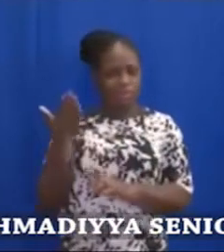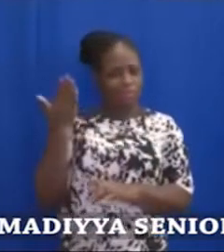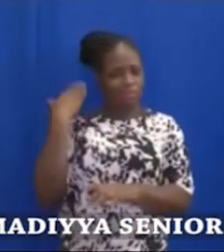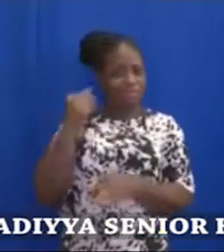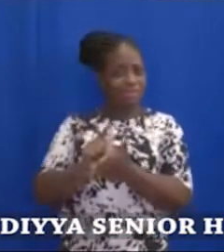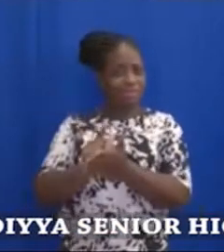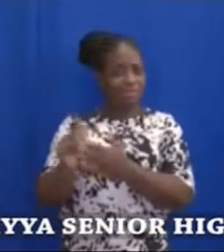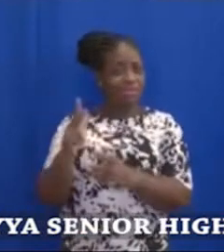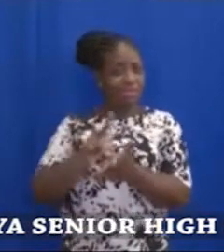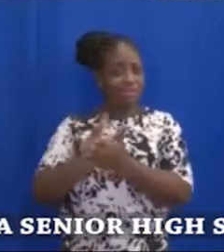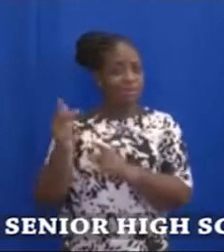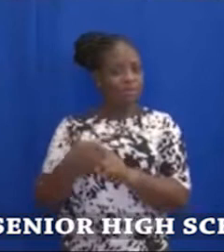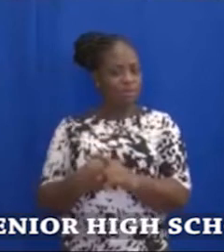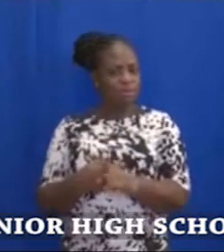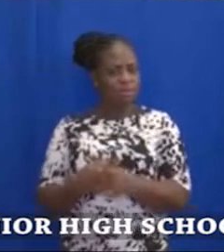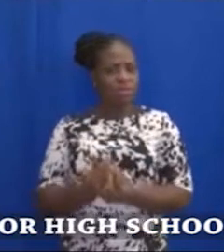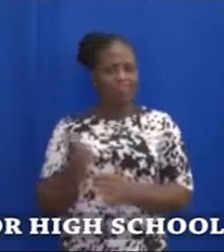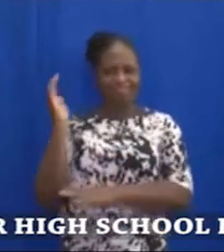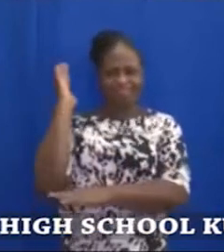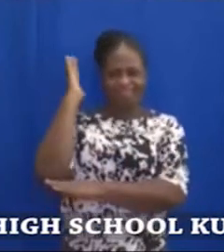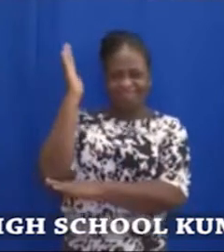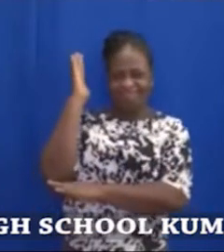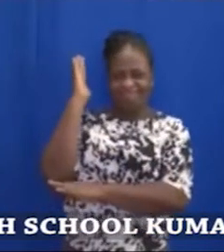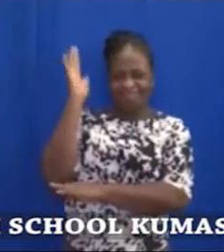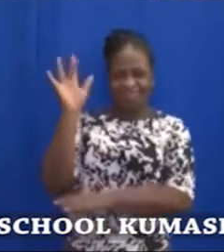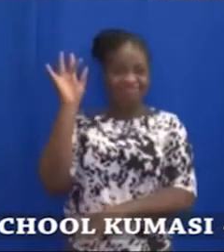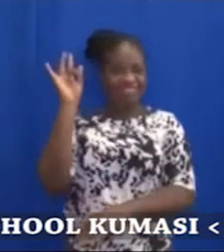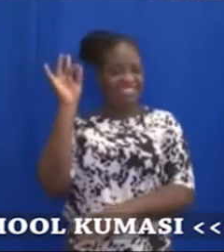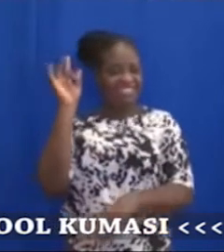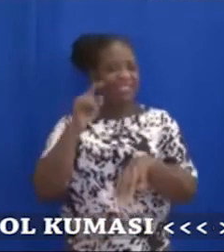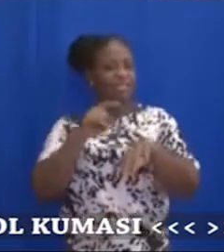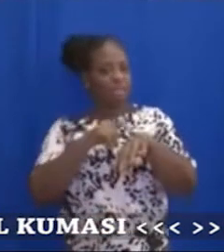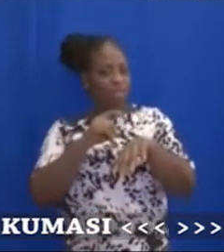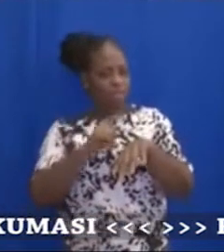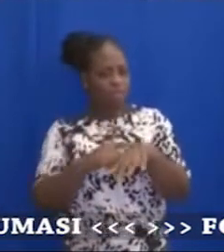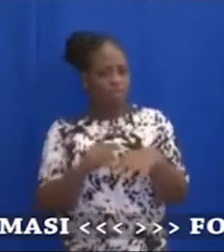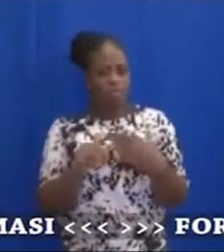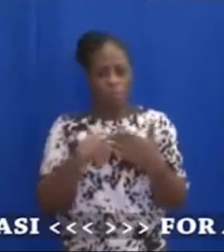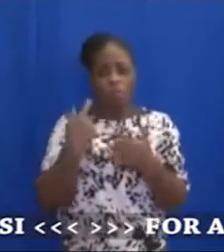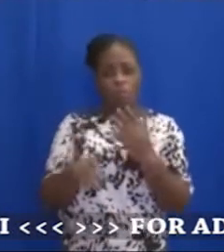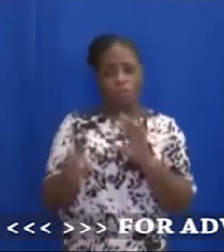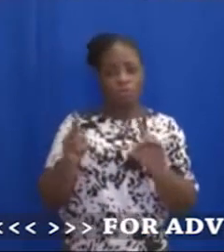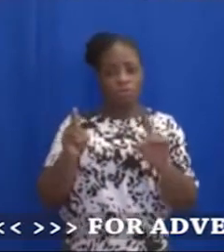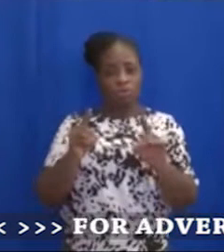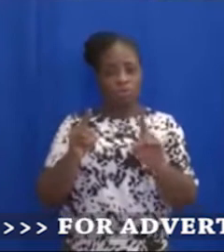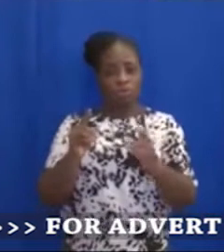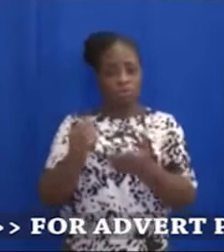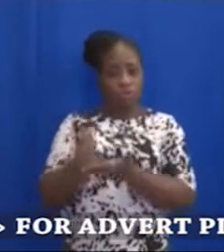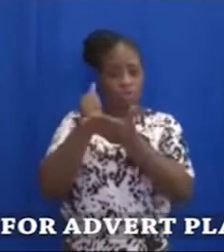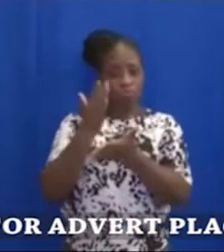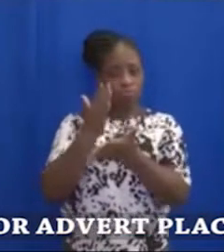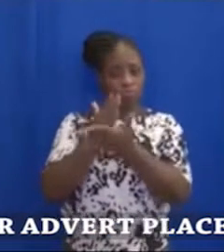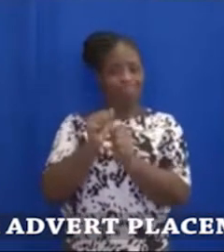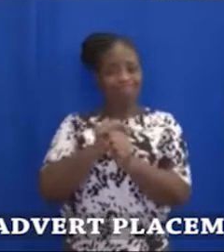ago, I delivered update number 18 on the measures being taken by government